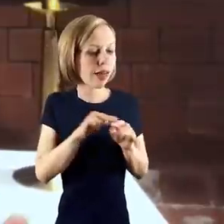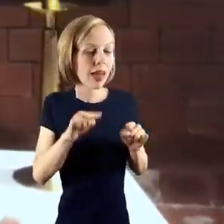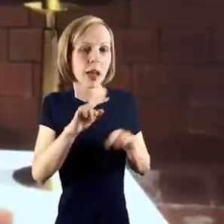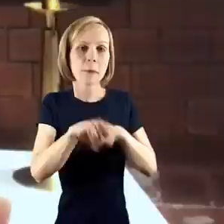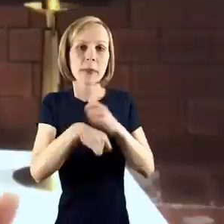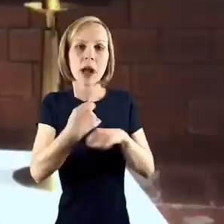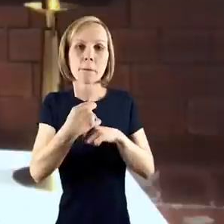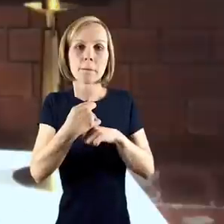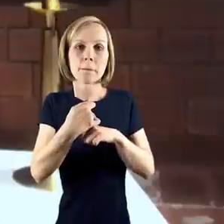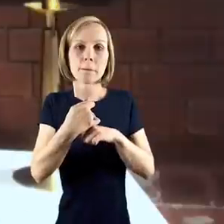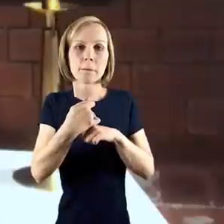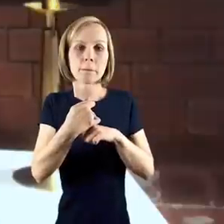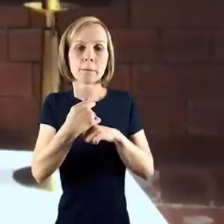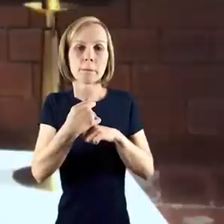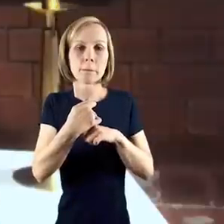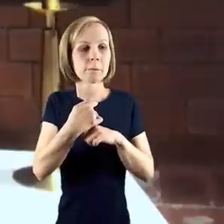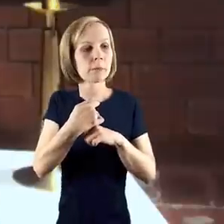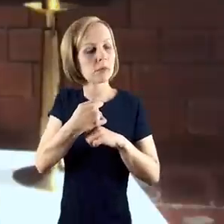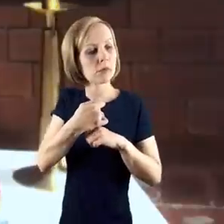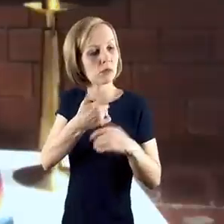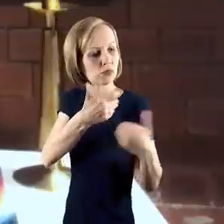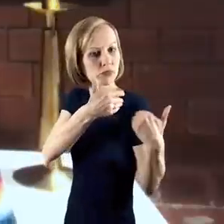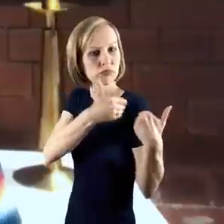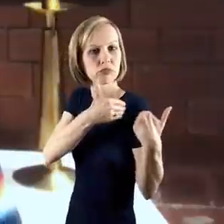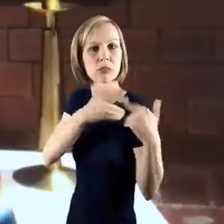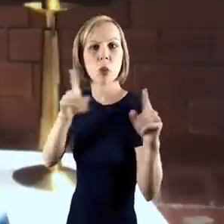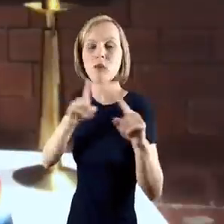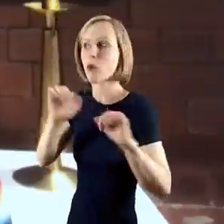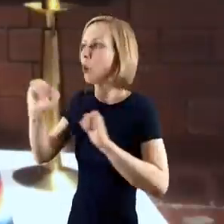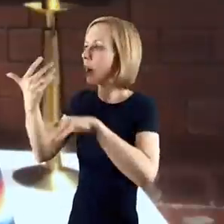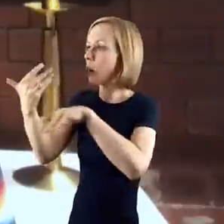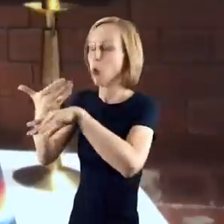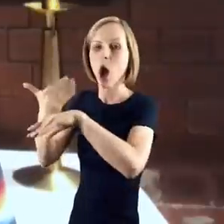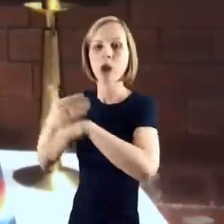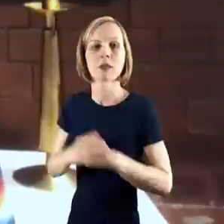They become hosts for the work of God.